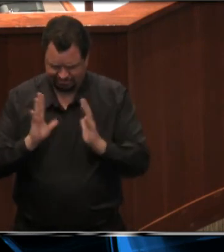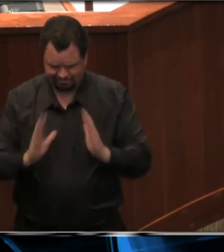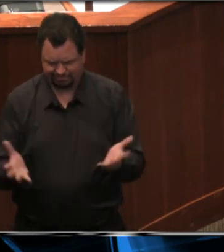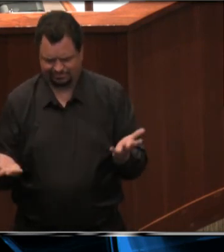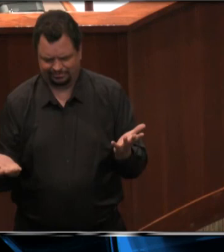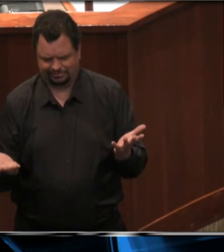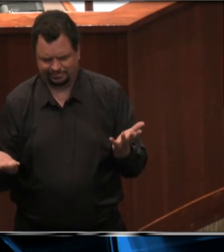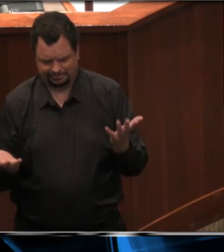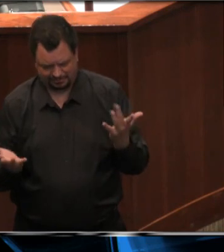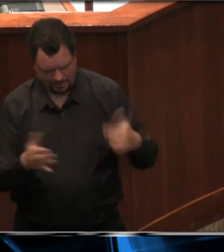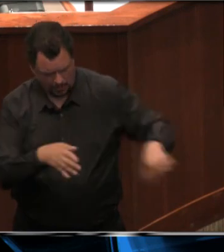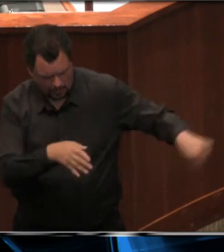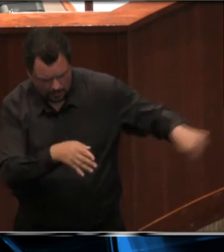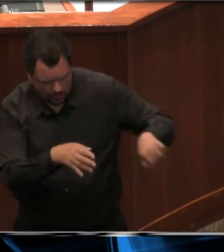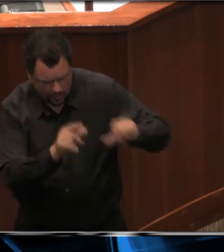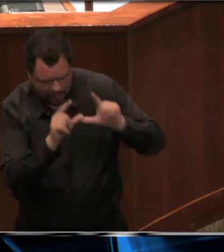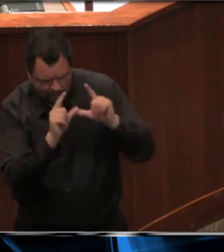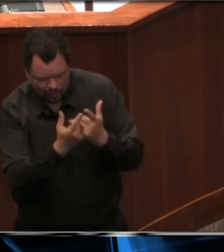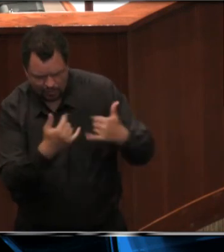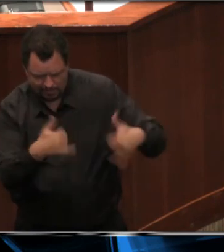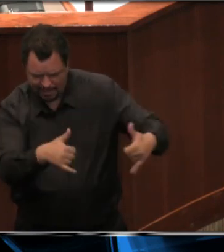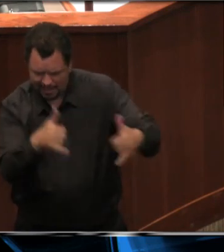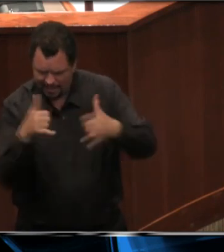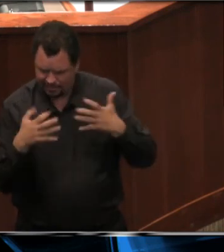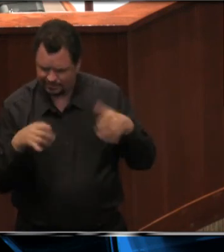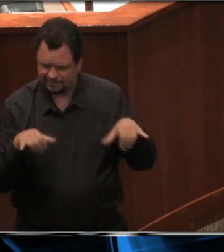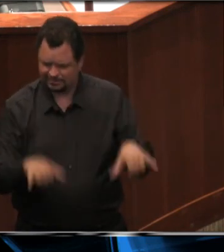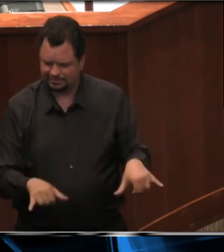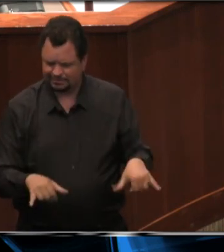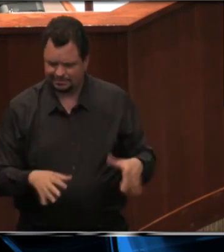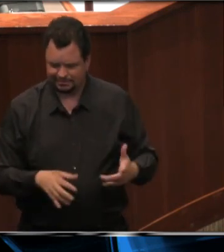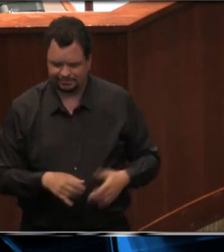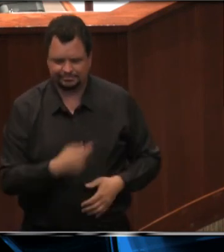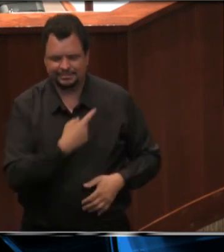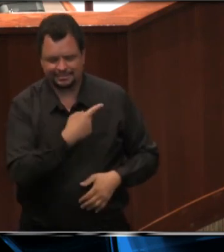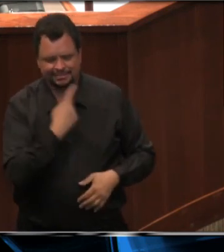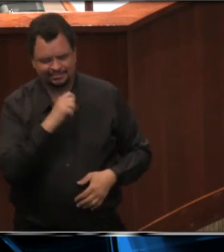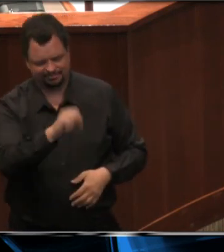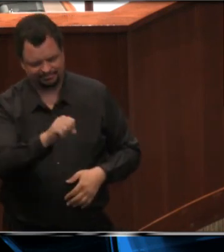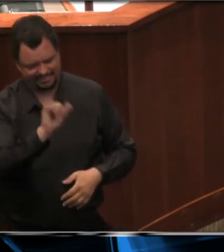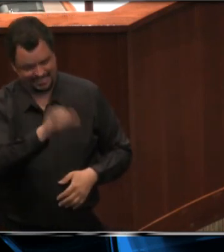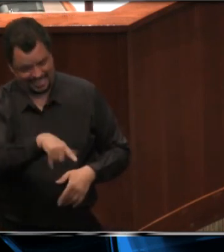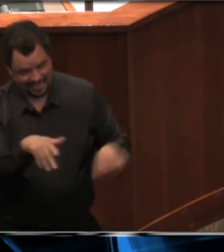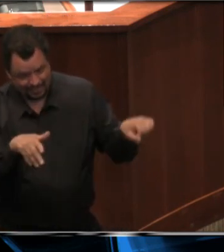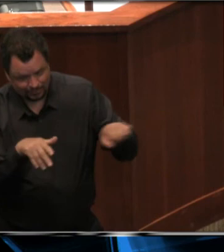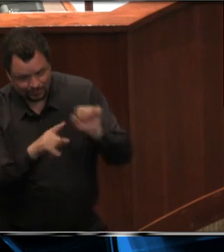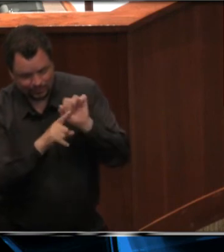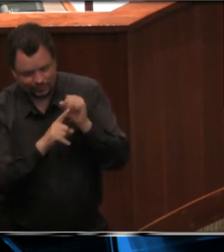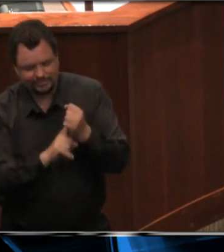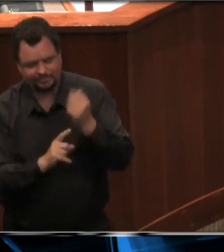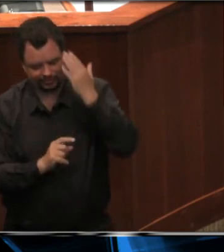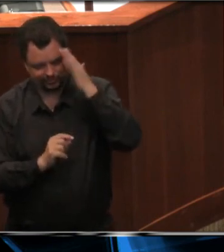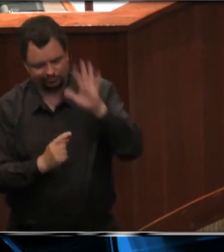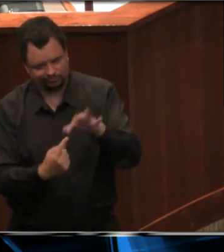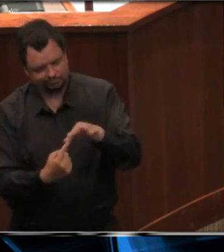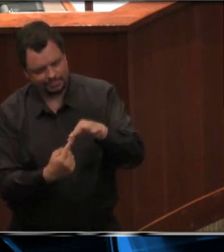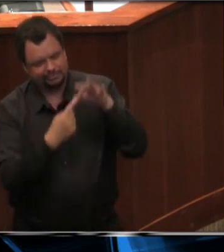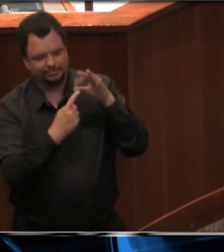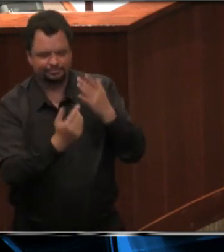all? I know it's kind of a unique situation. Okay, thank you so much for your time. Thank you.